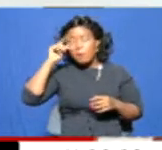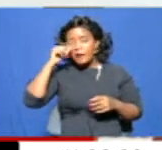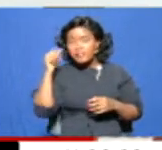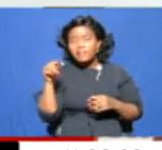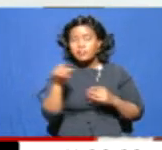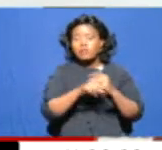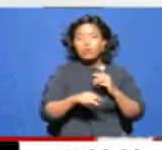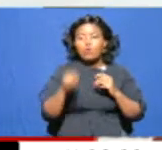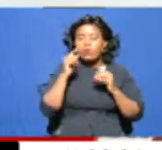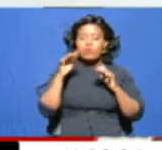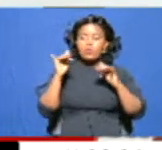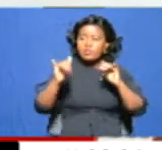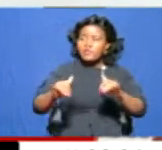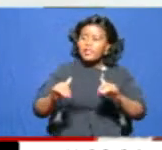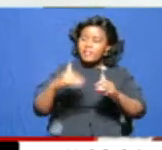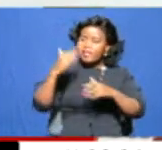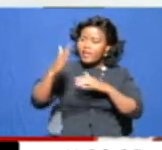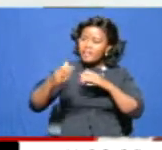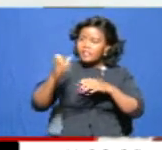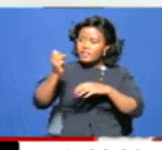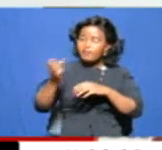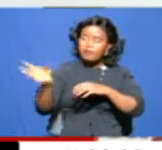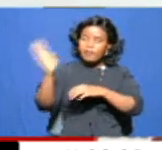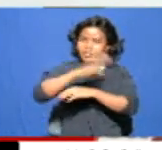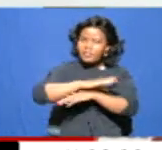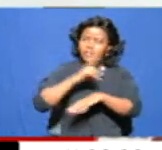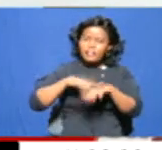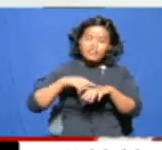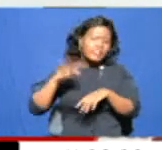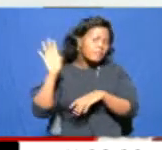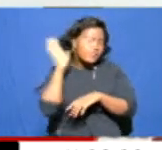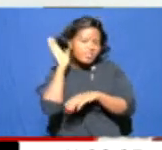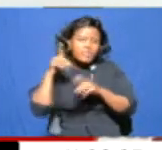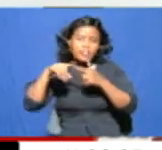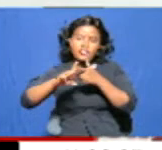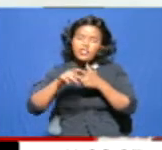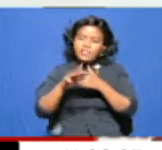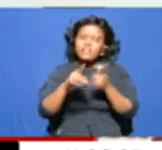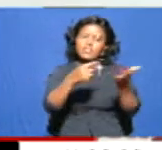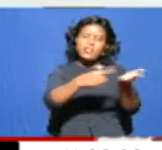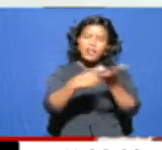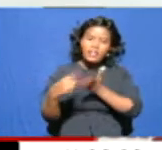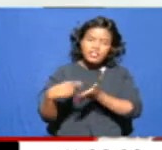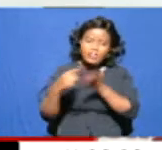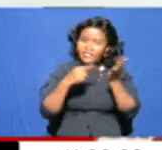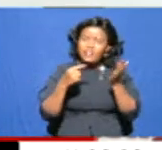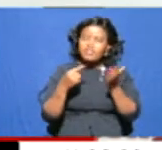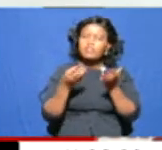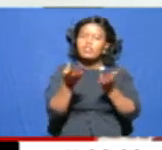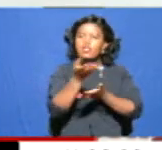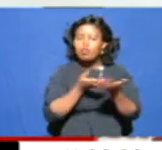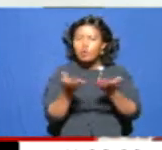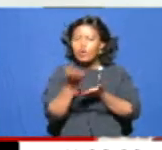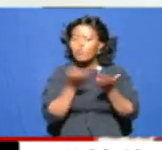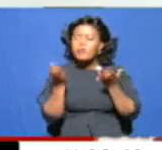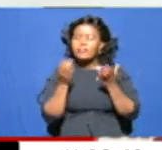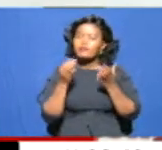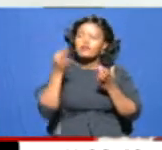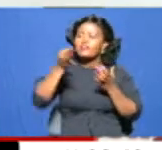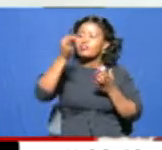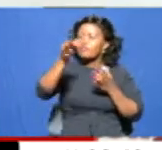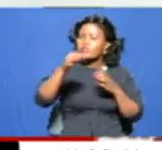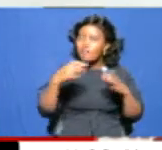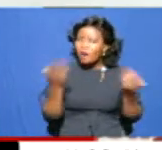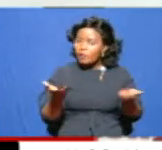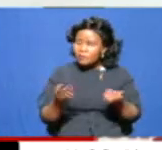next 5 days as we listen to engineers discuss the future of our economy. And of course, this is the 28th